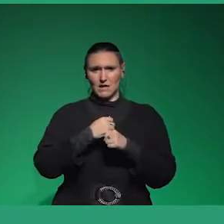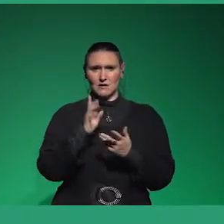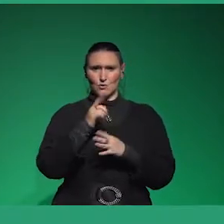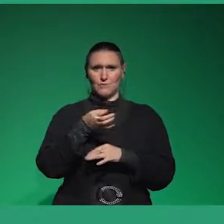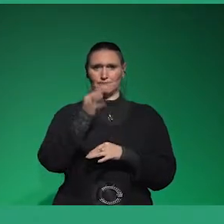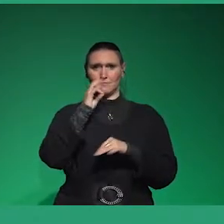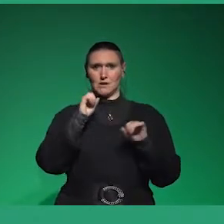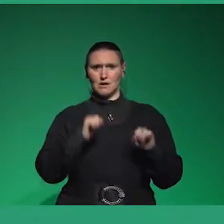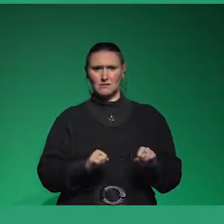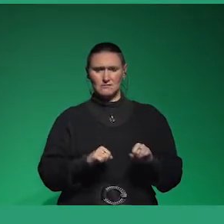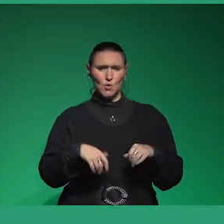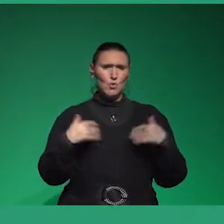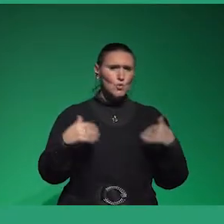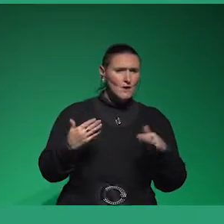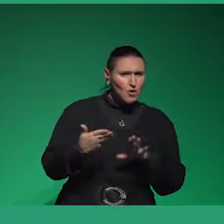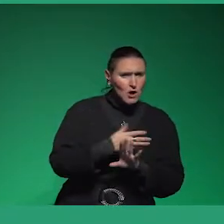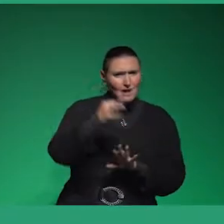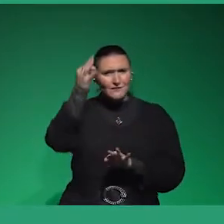the market.